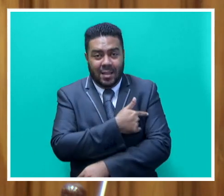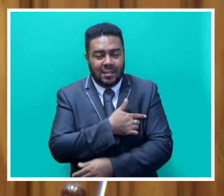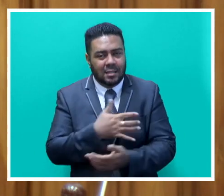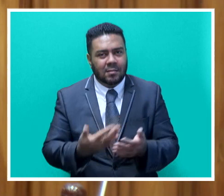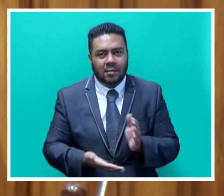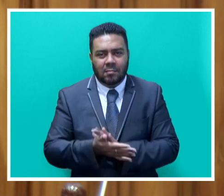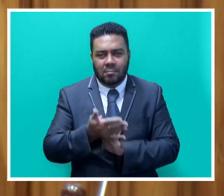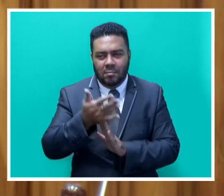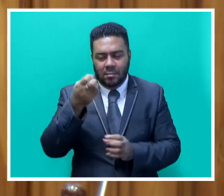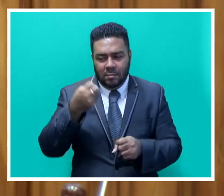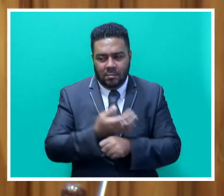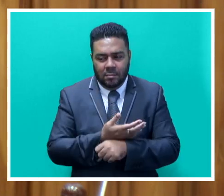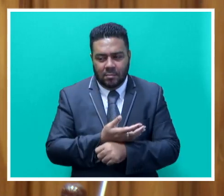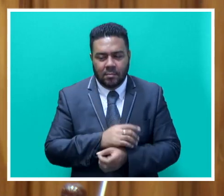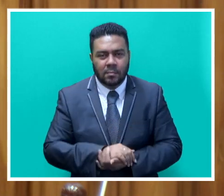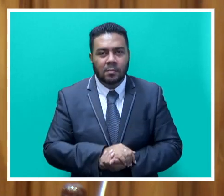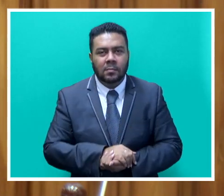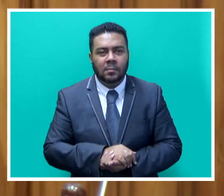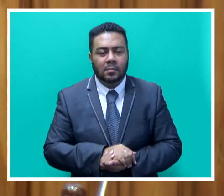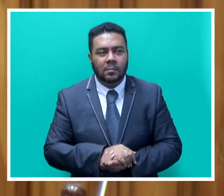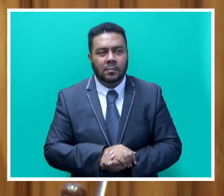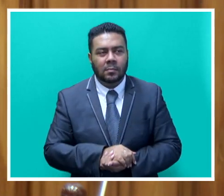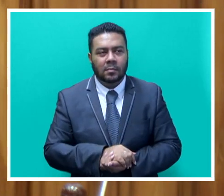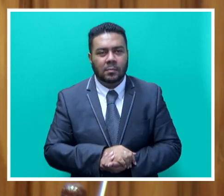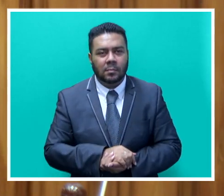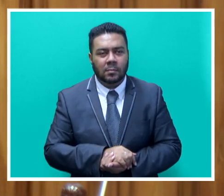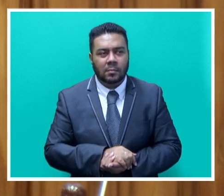a person's risk of becoming seriously ill.